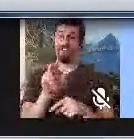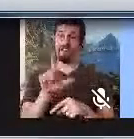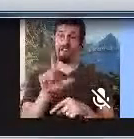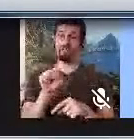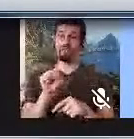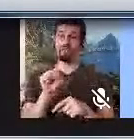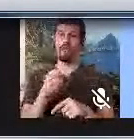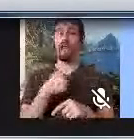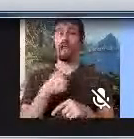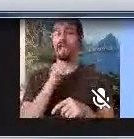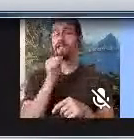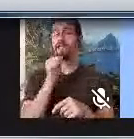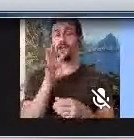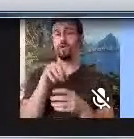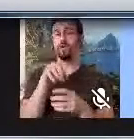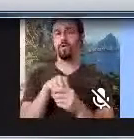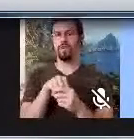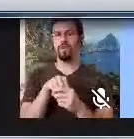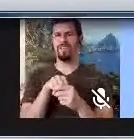prescriptive temporal grid,